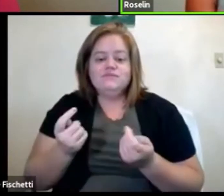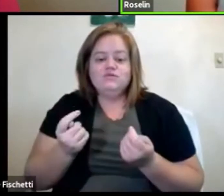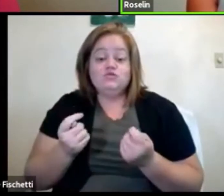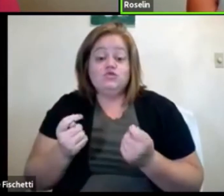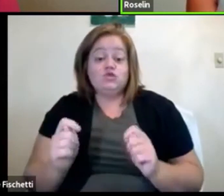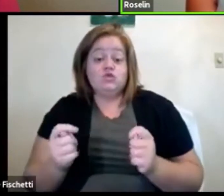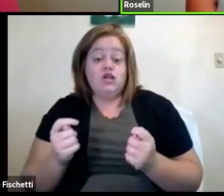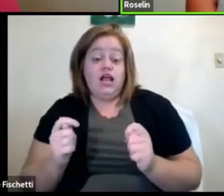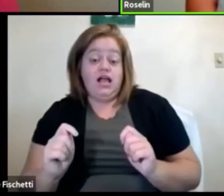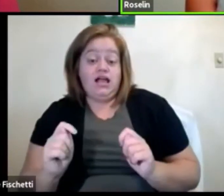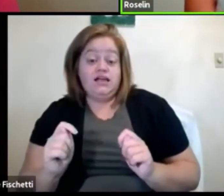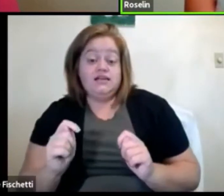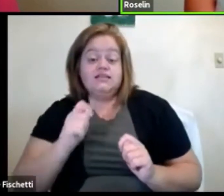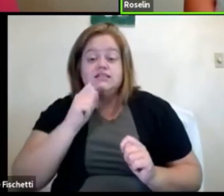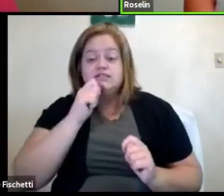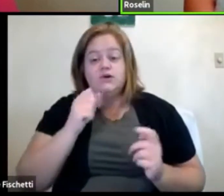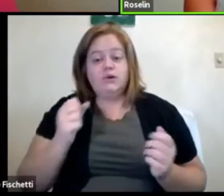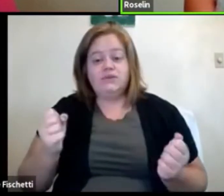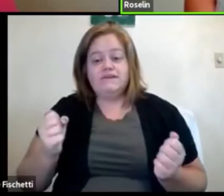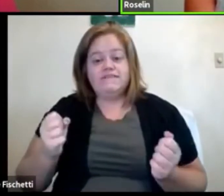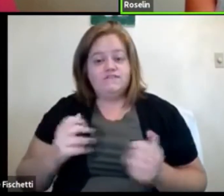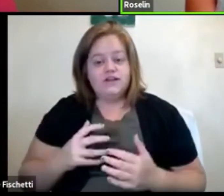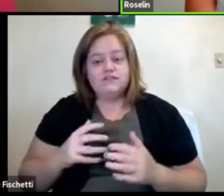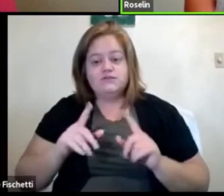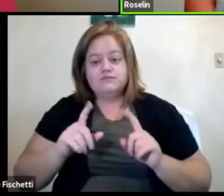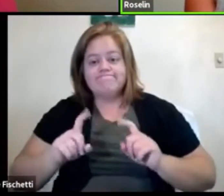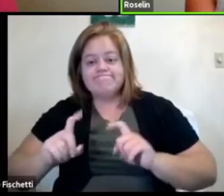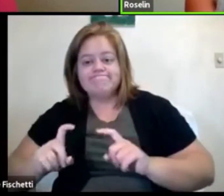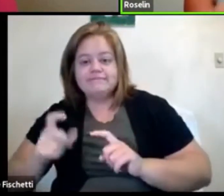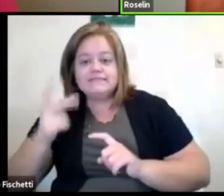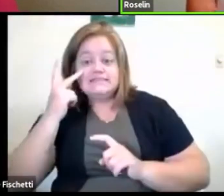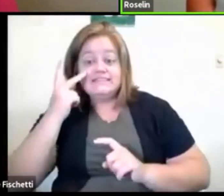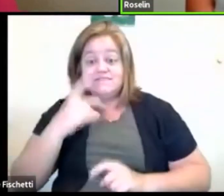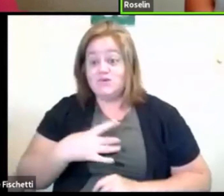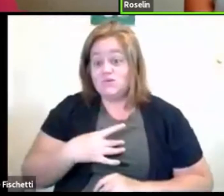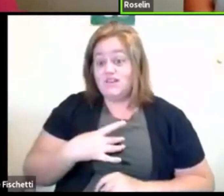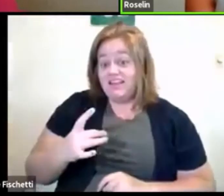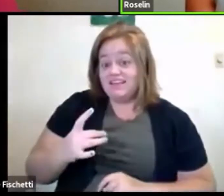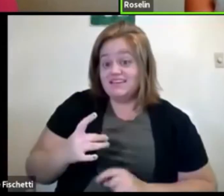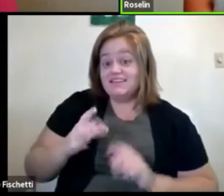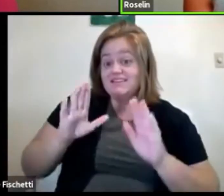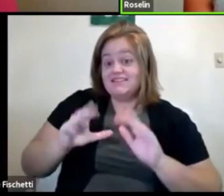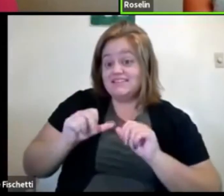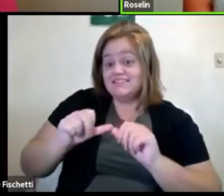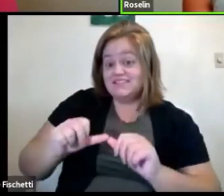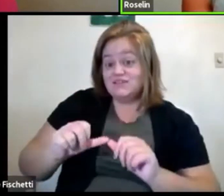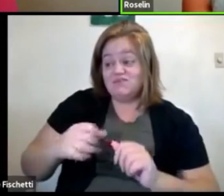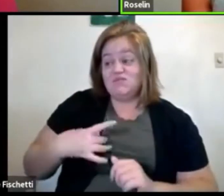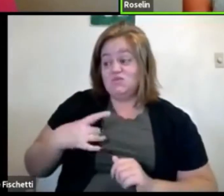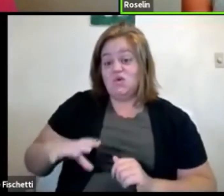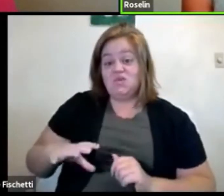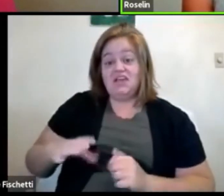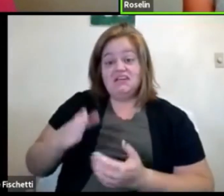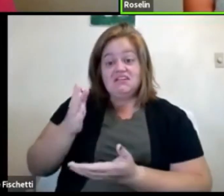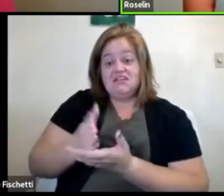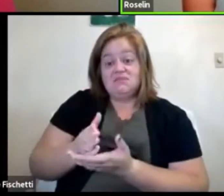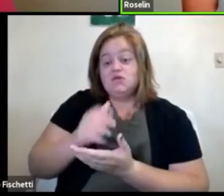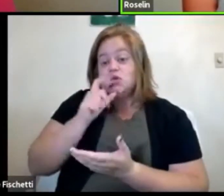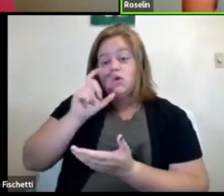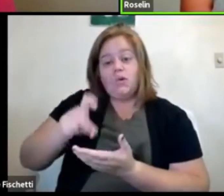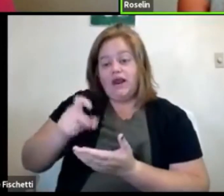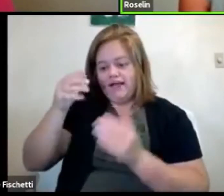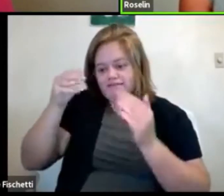Don't be afraid. If you like it, continue. If you don't, put it aside and then continue looking for